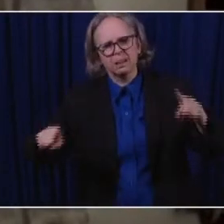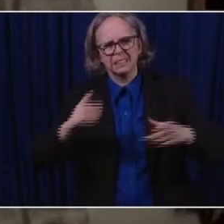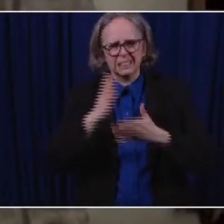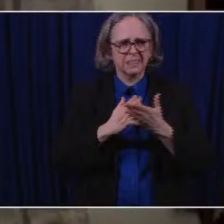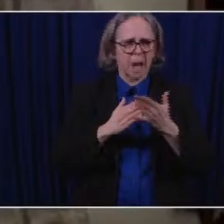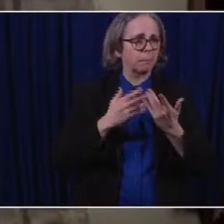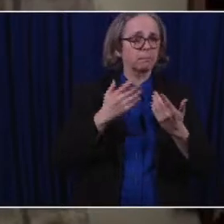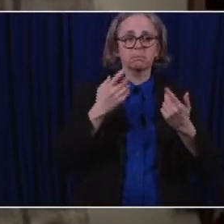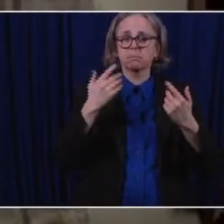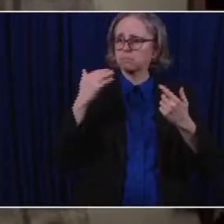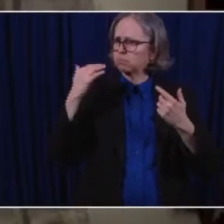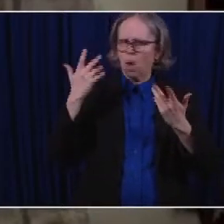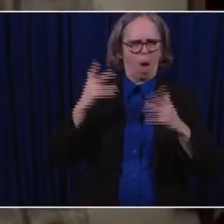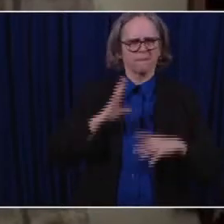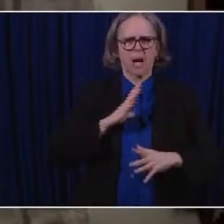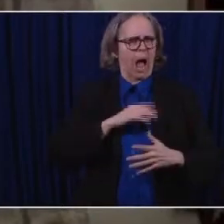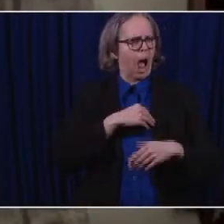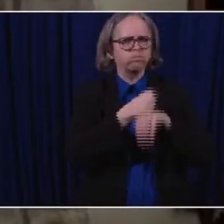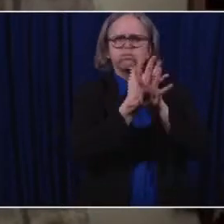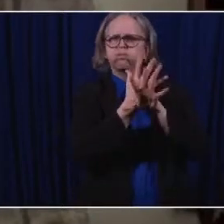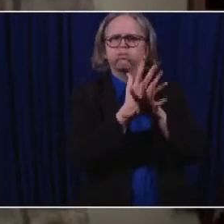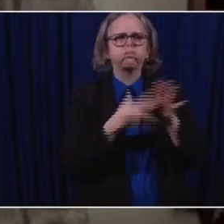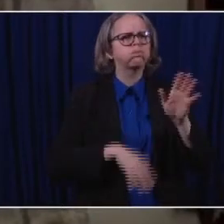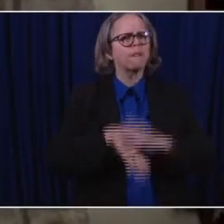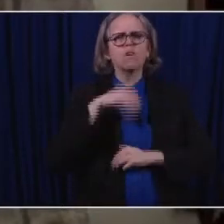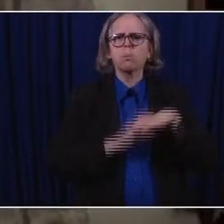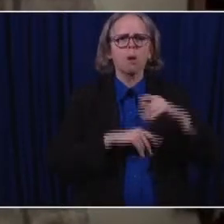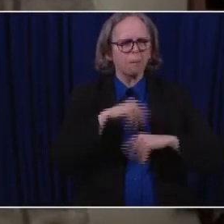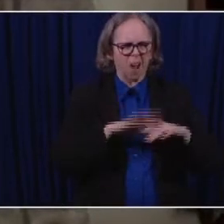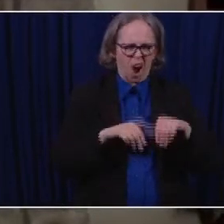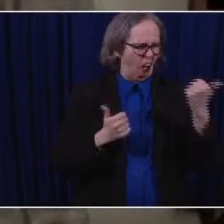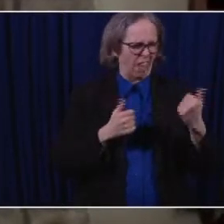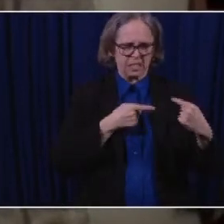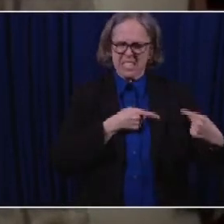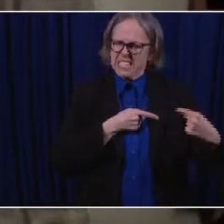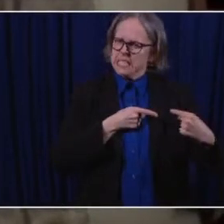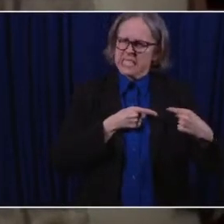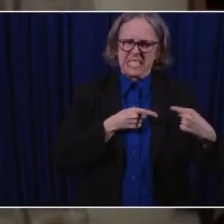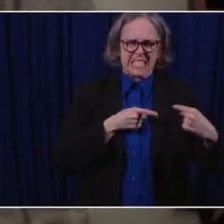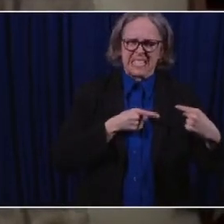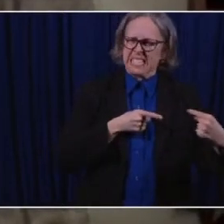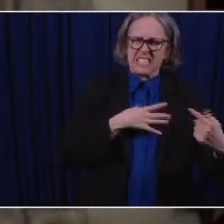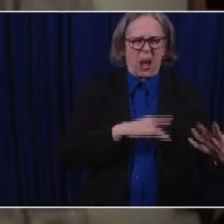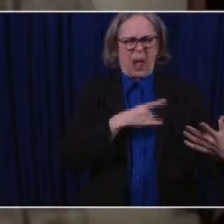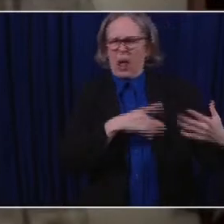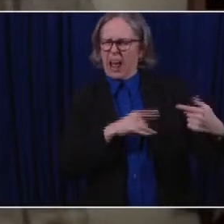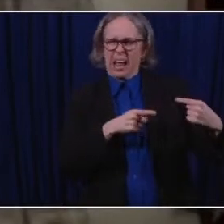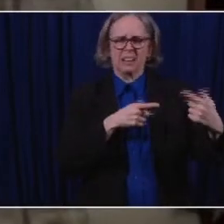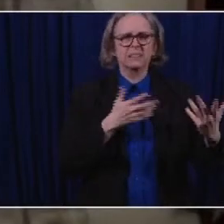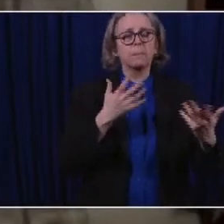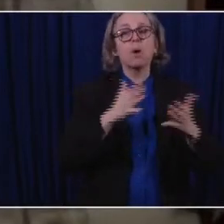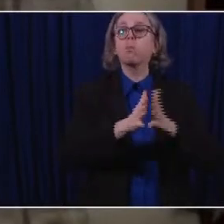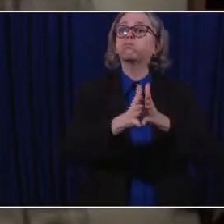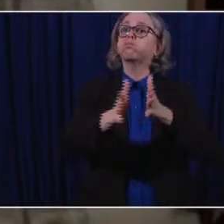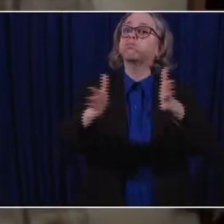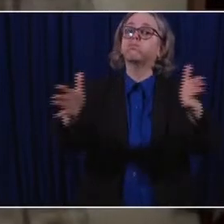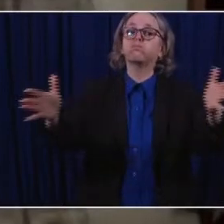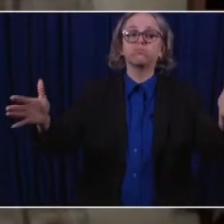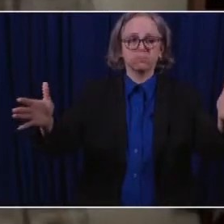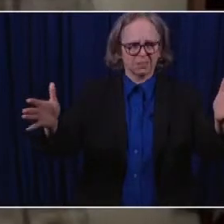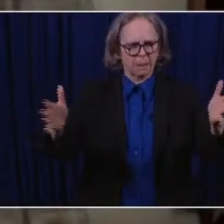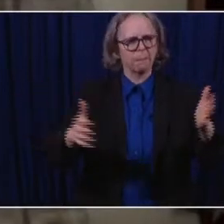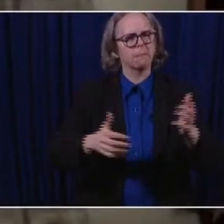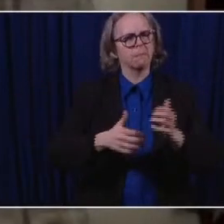kids don't. But there are kids who are behind, were already behind, and are getting much